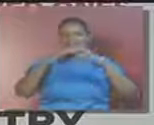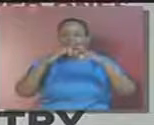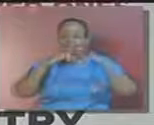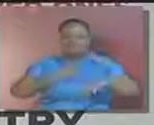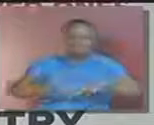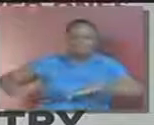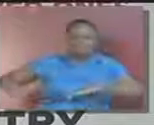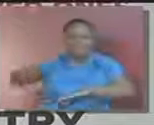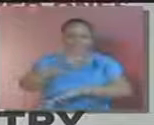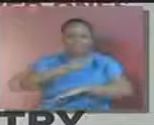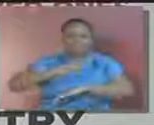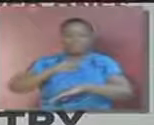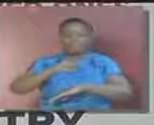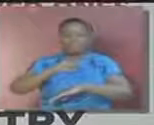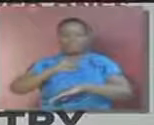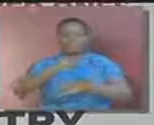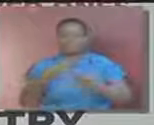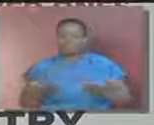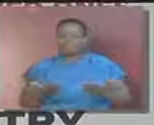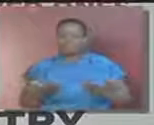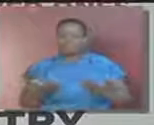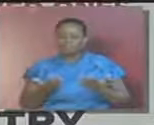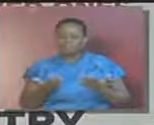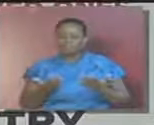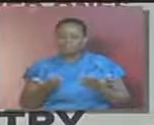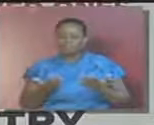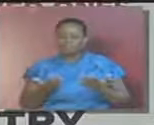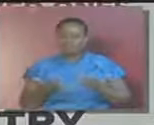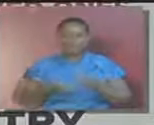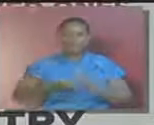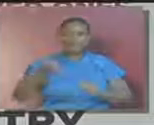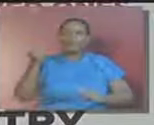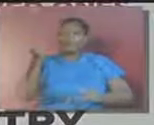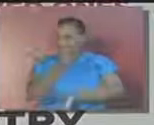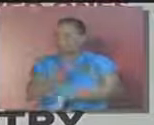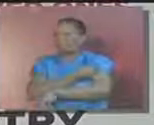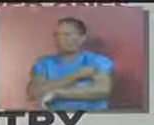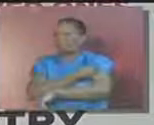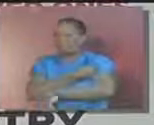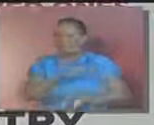were doing about 2,000 vaccines per day, which is a phenomenal feat.